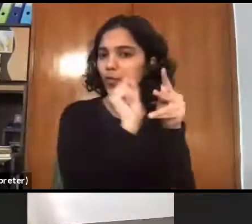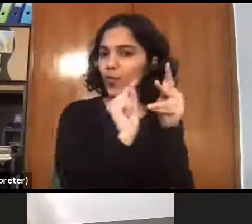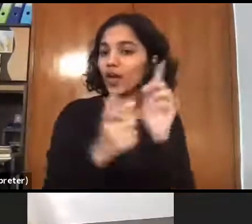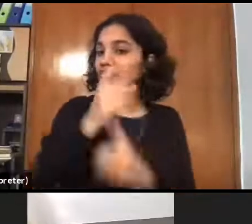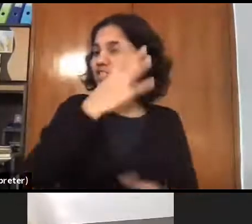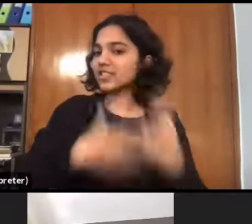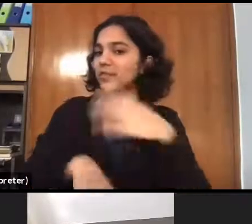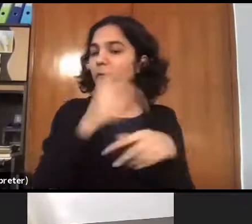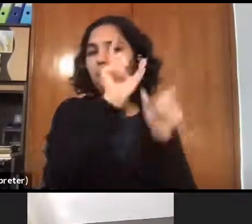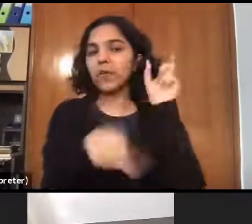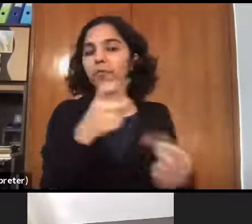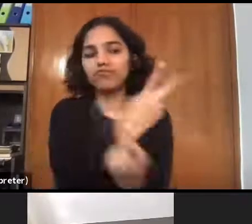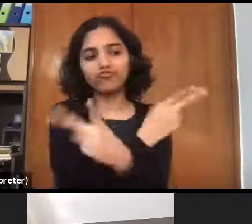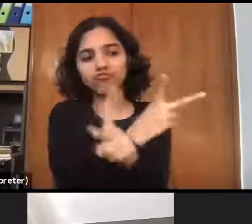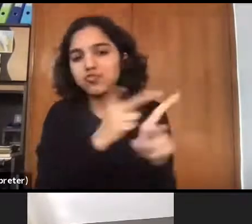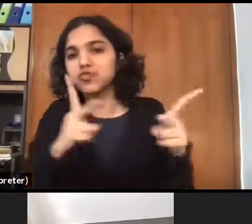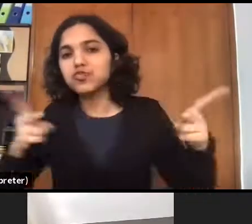people with